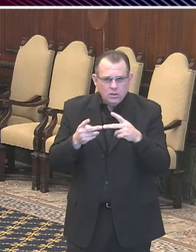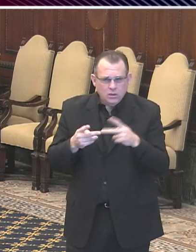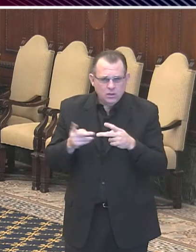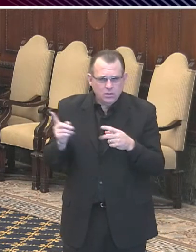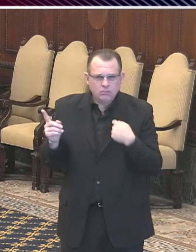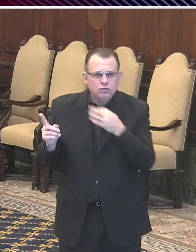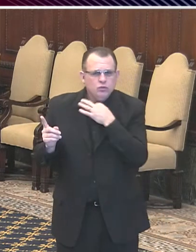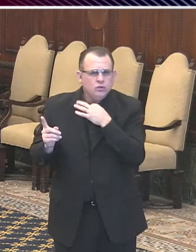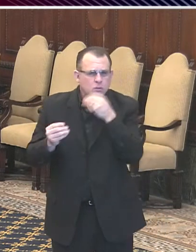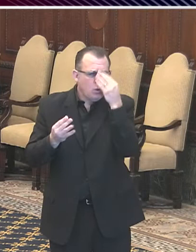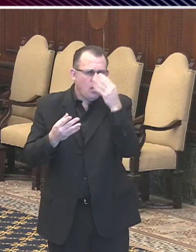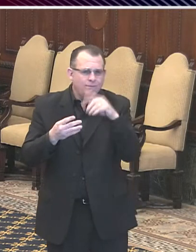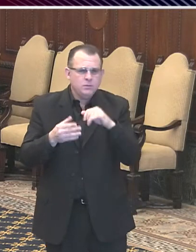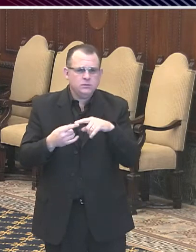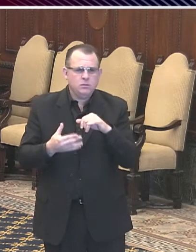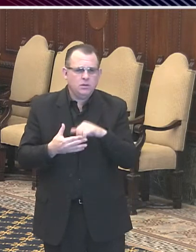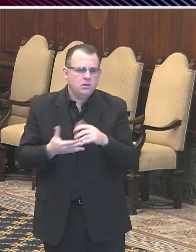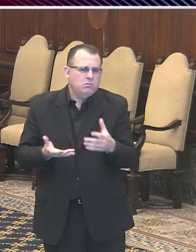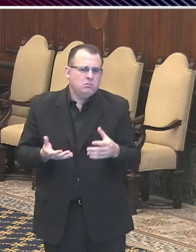that conversation.